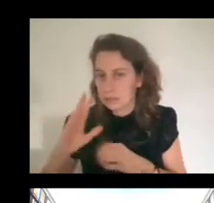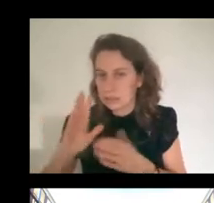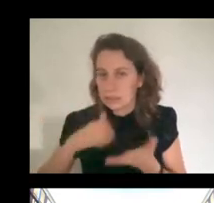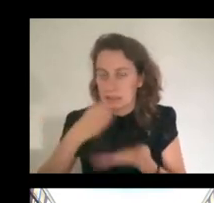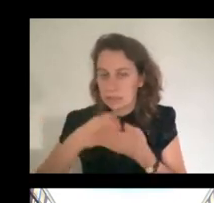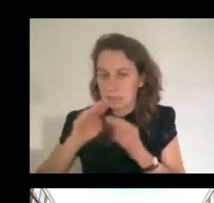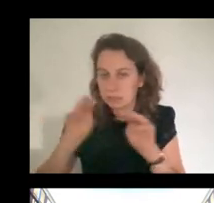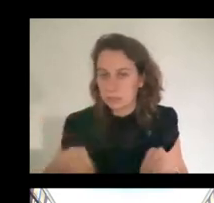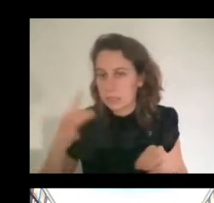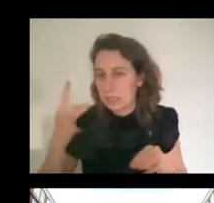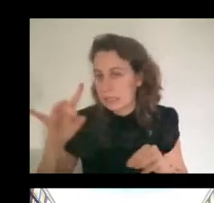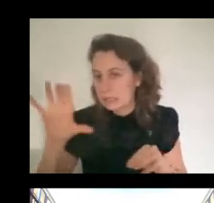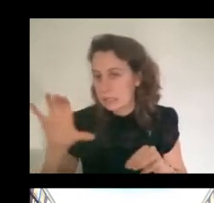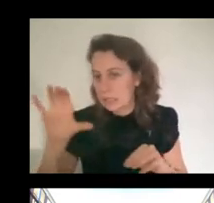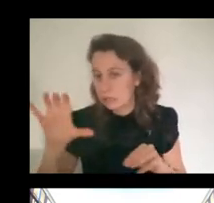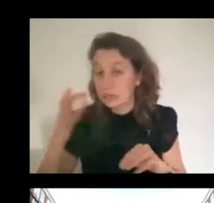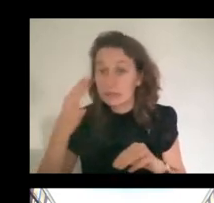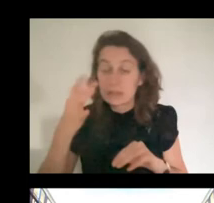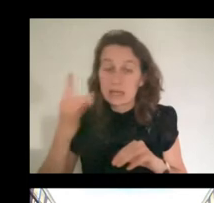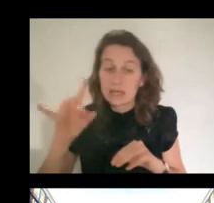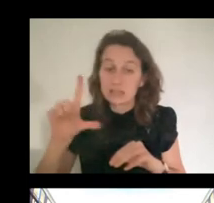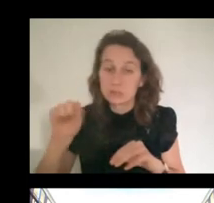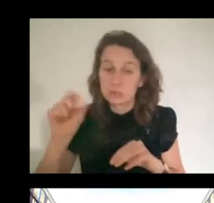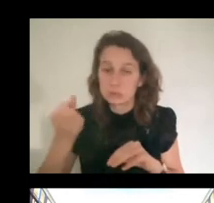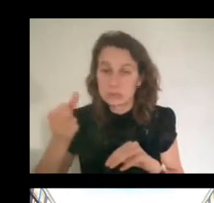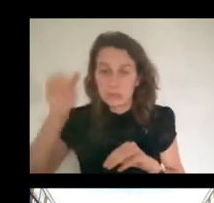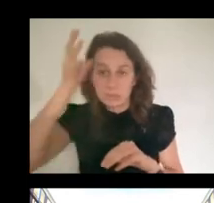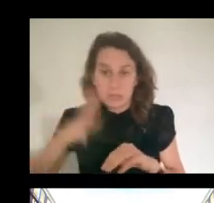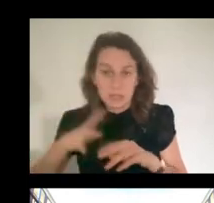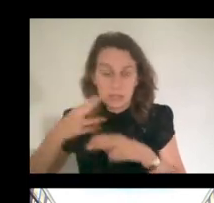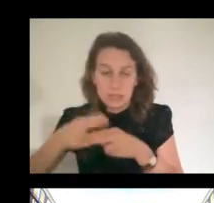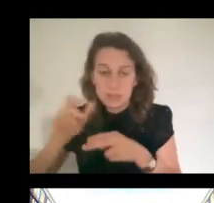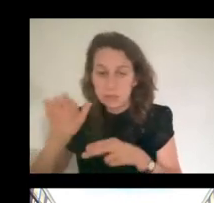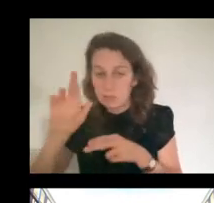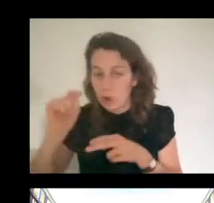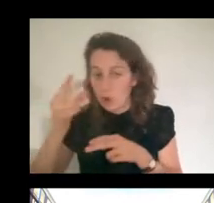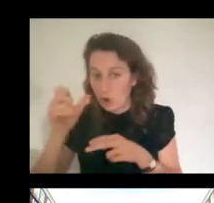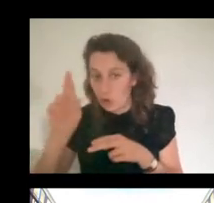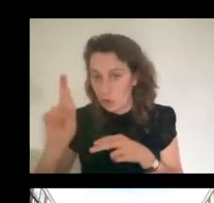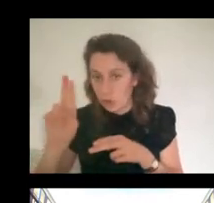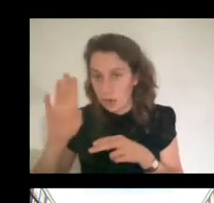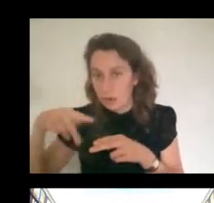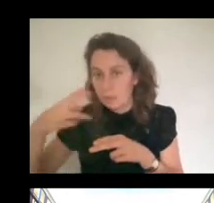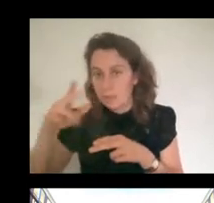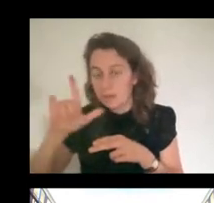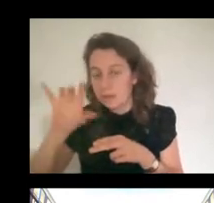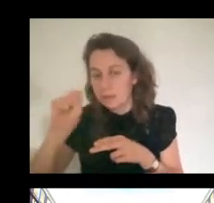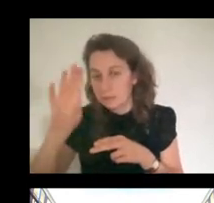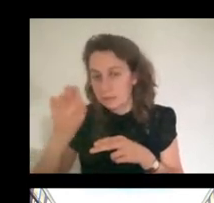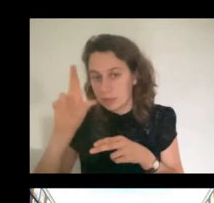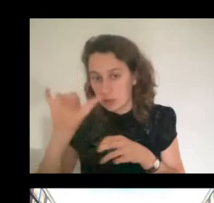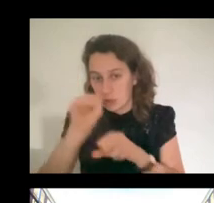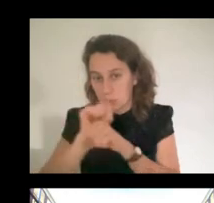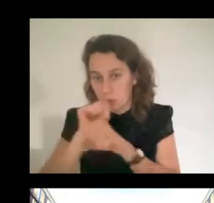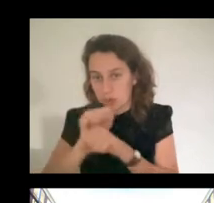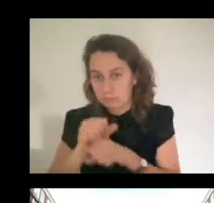early 1900s. In the 1920s, a gentleman named Arthur Clark Pillsbury, who worked for the National Park Service, came